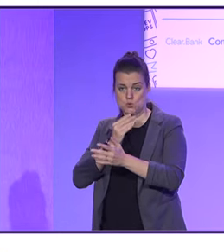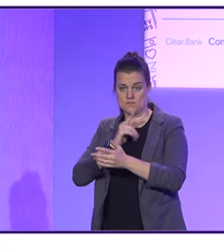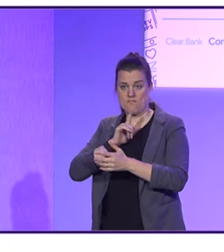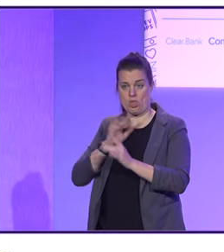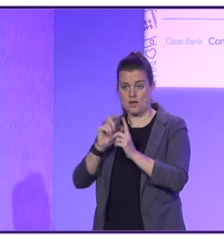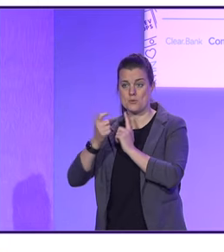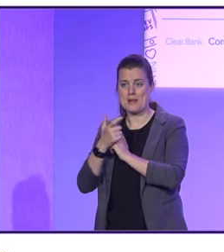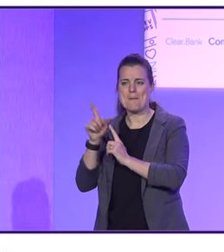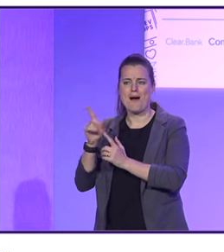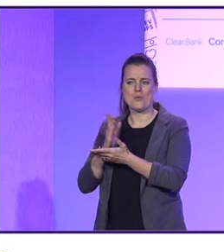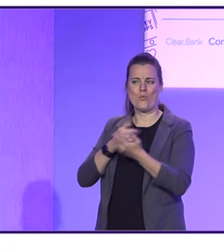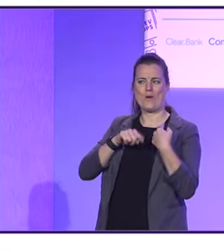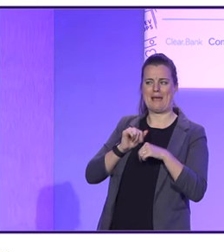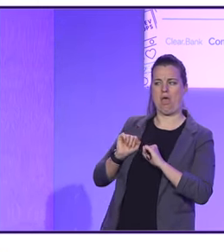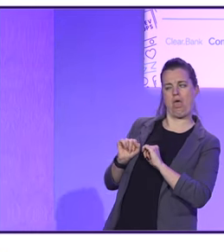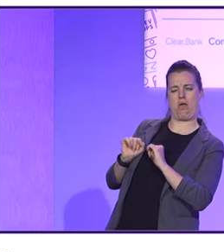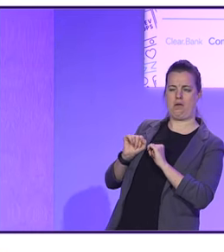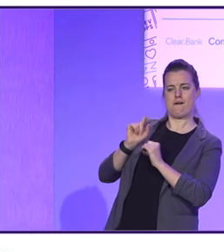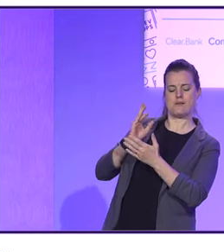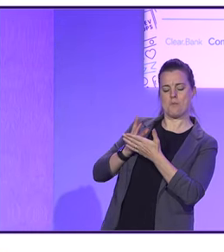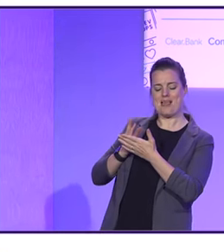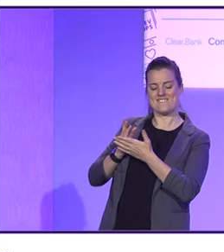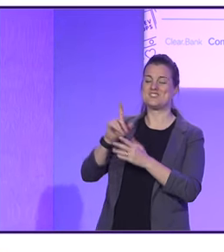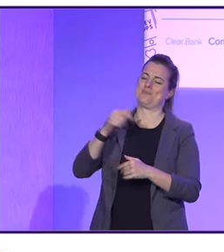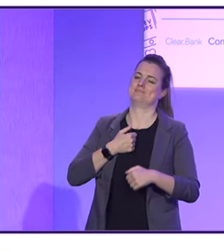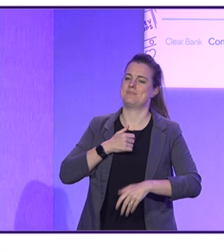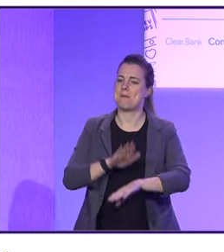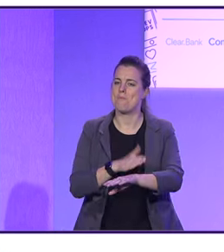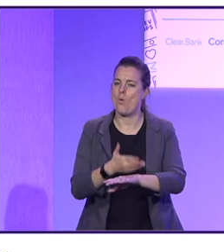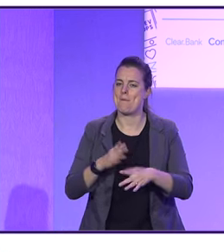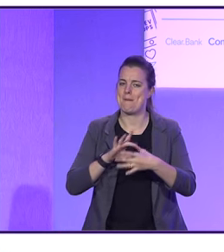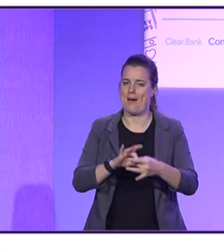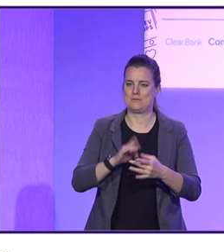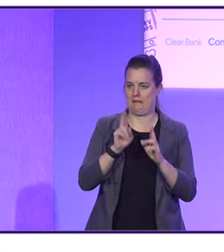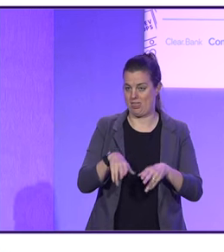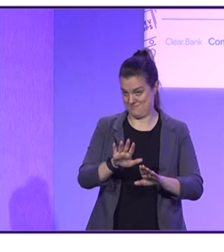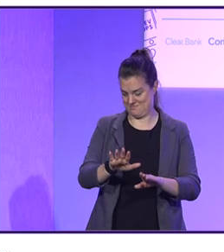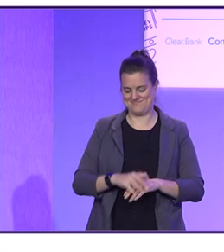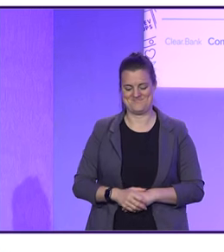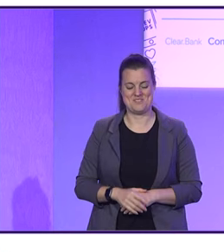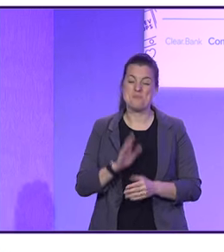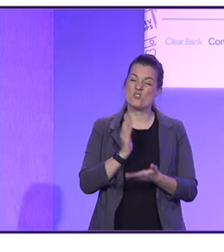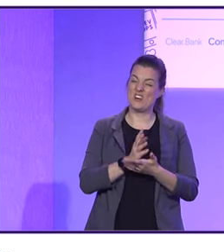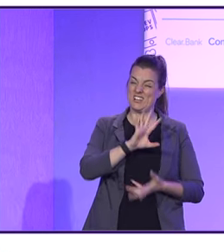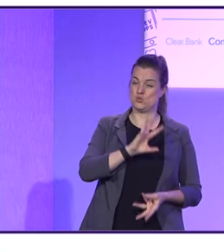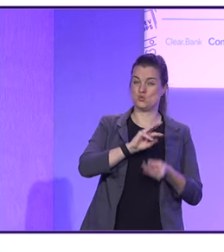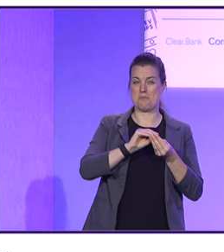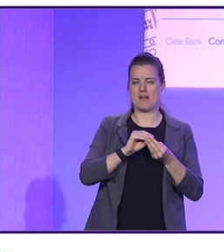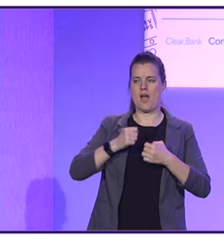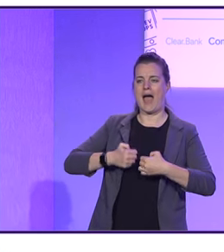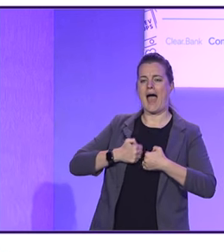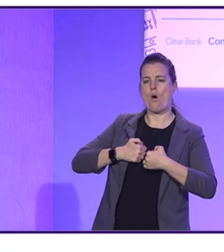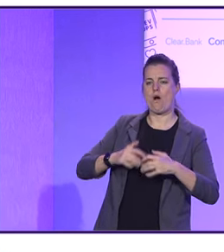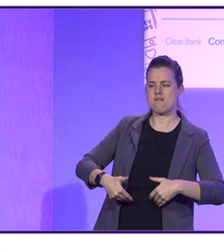it. So here's my poem about death. I think, to summarize how we felt about